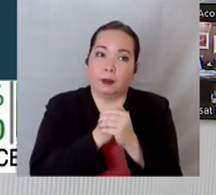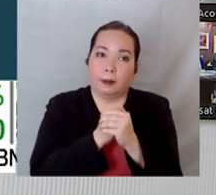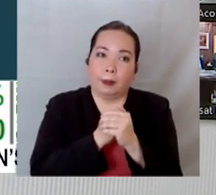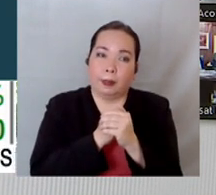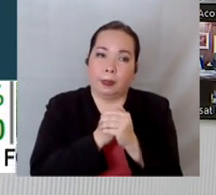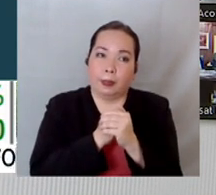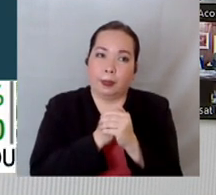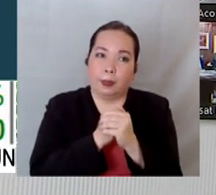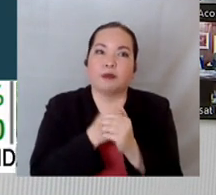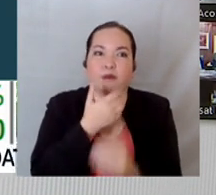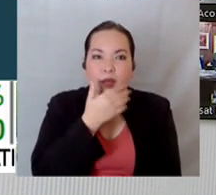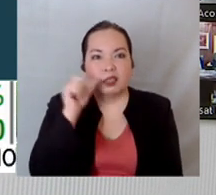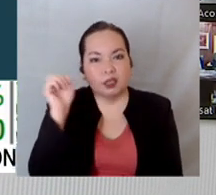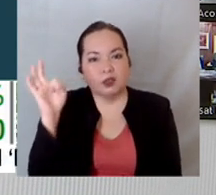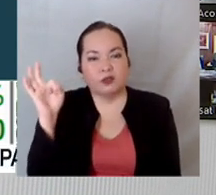user experience po ng mga